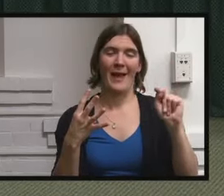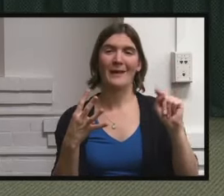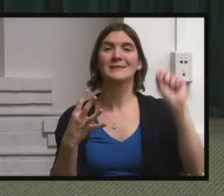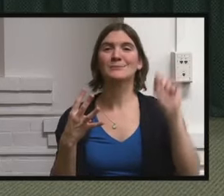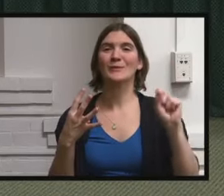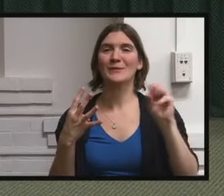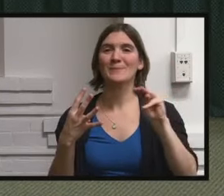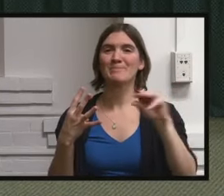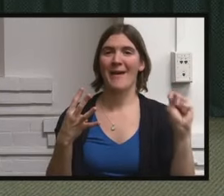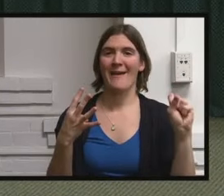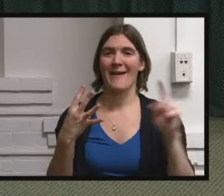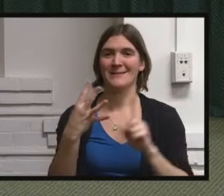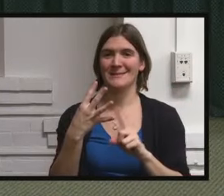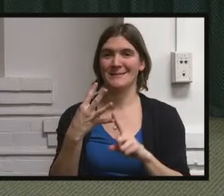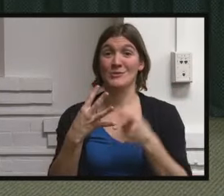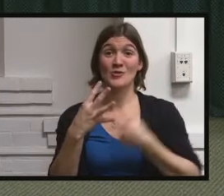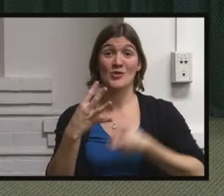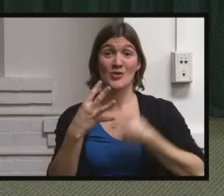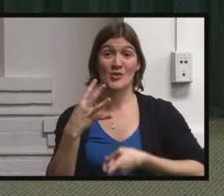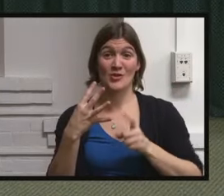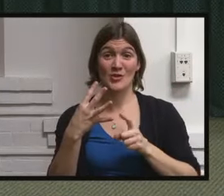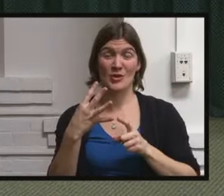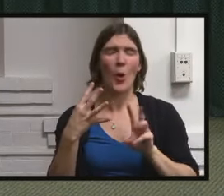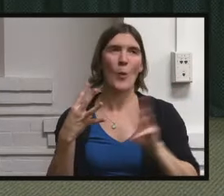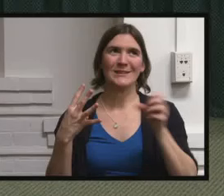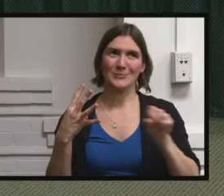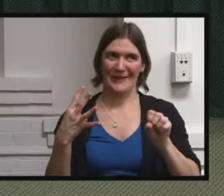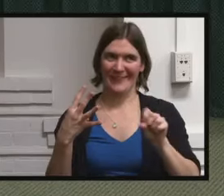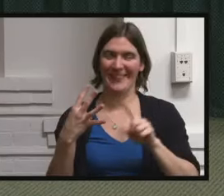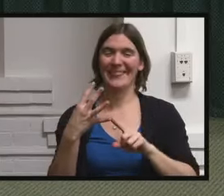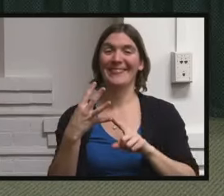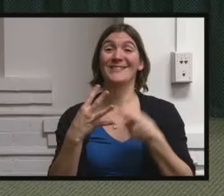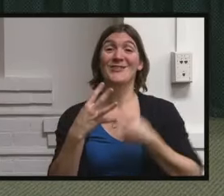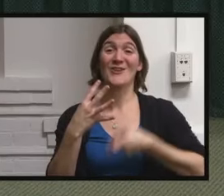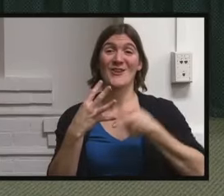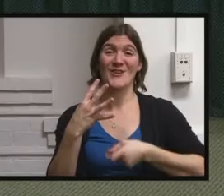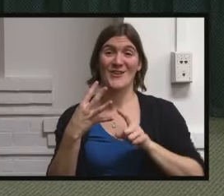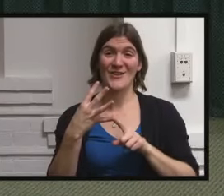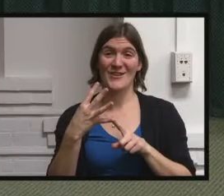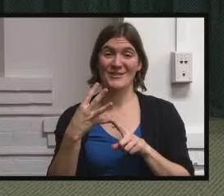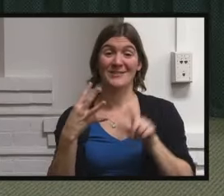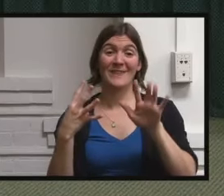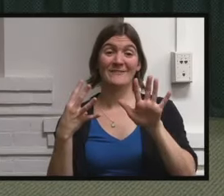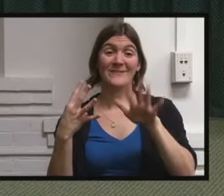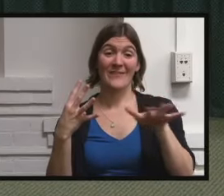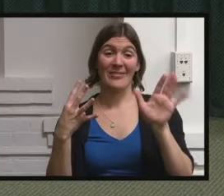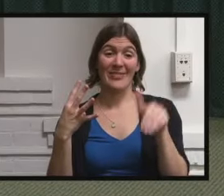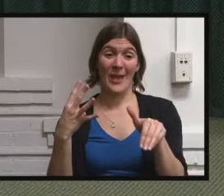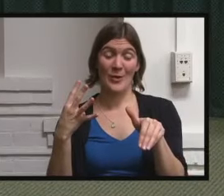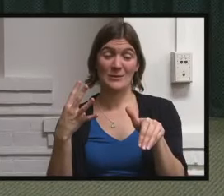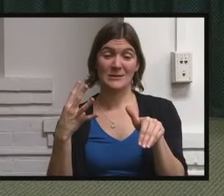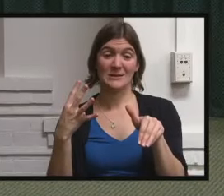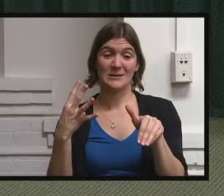Greater Springfield of West Springfield, Massachusetts for